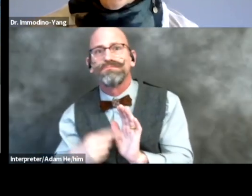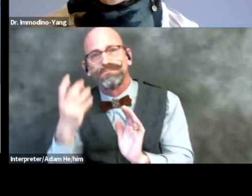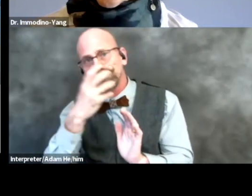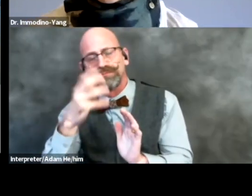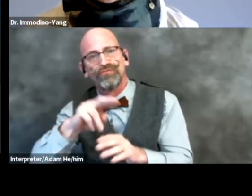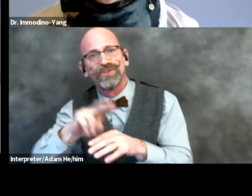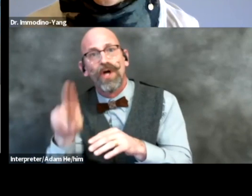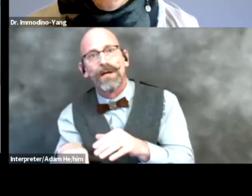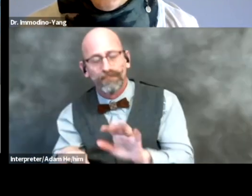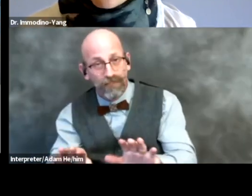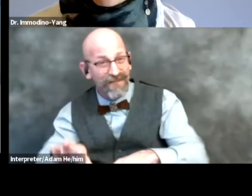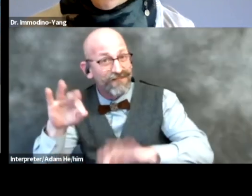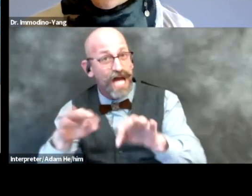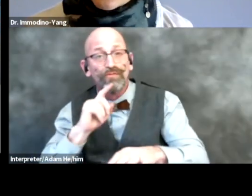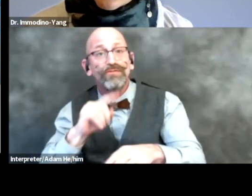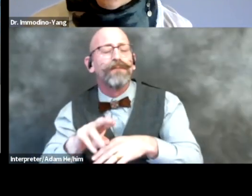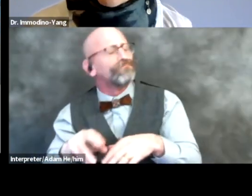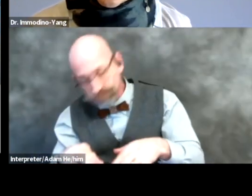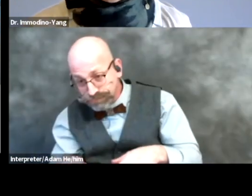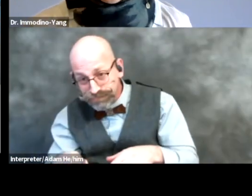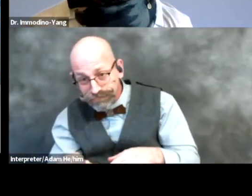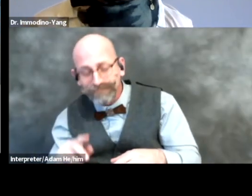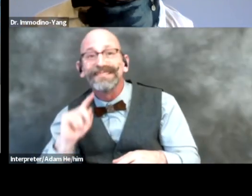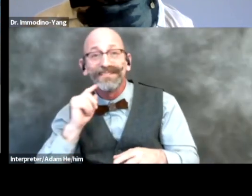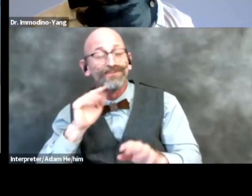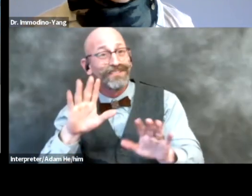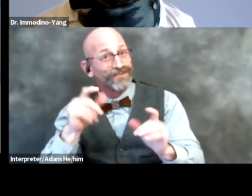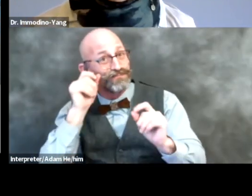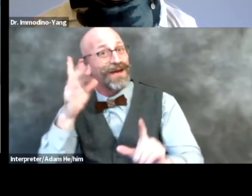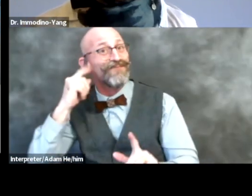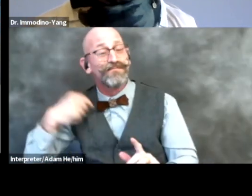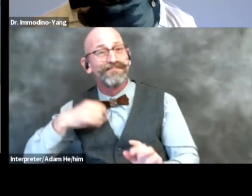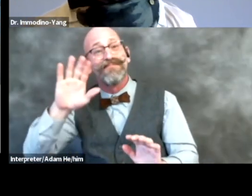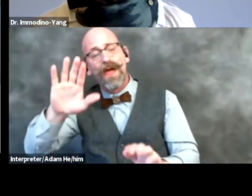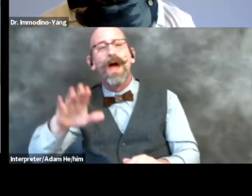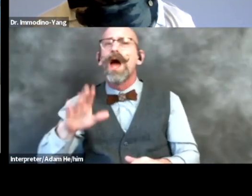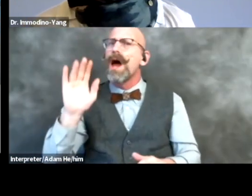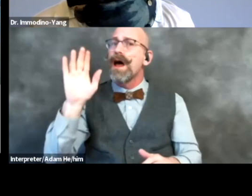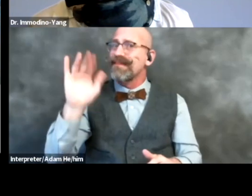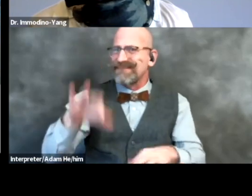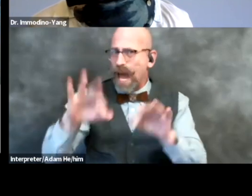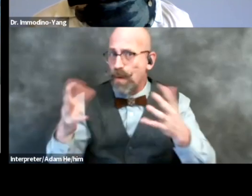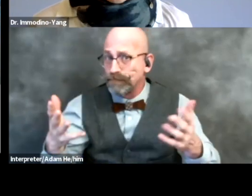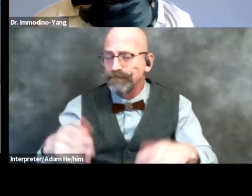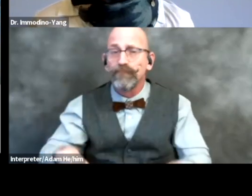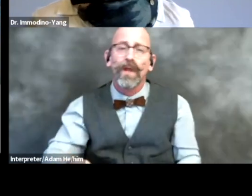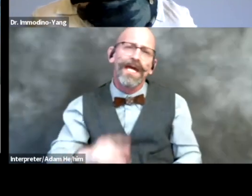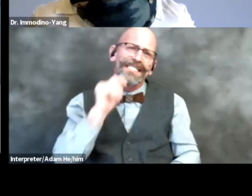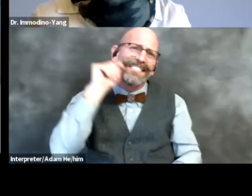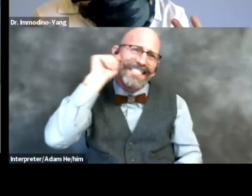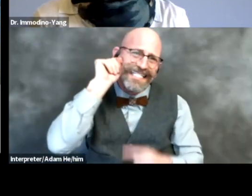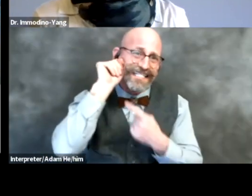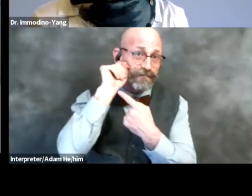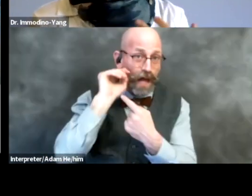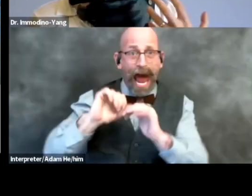findings actually work. That the way that teenagers think about the world, the complexity